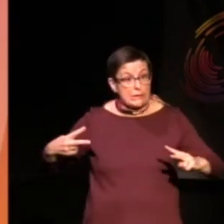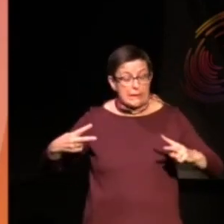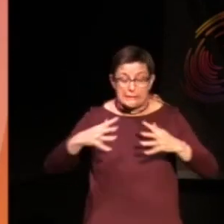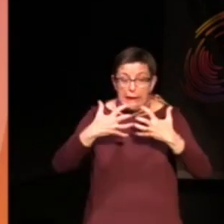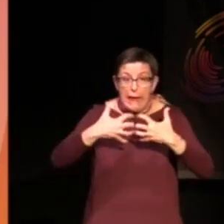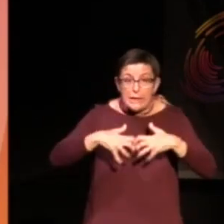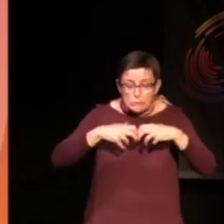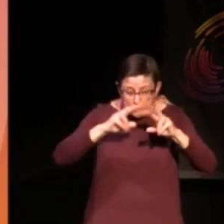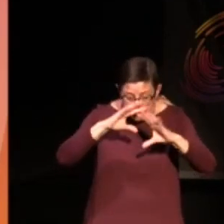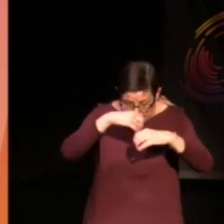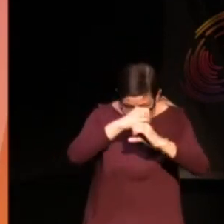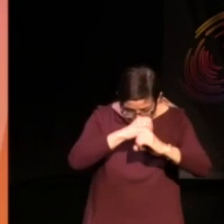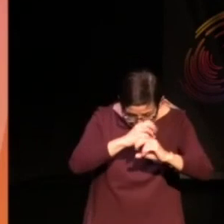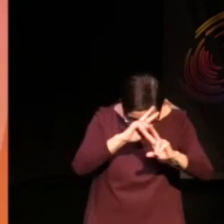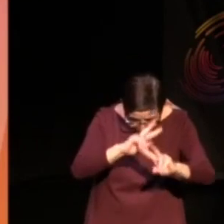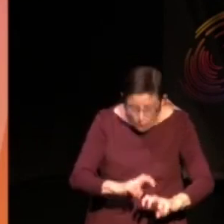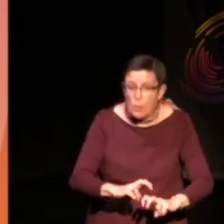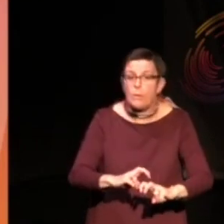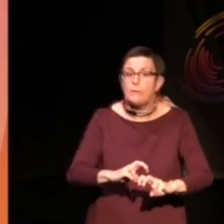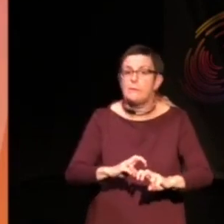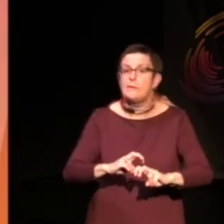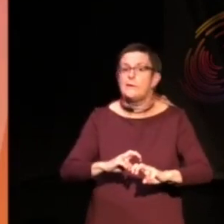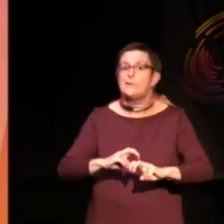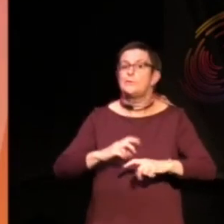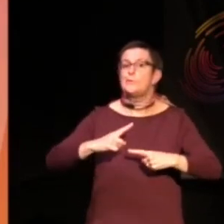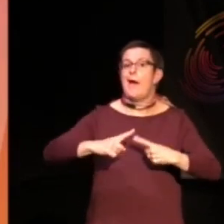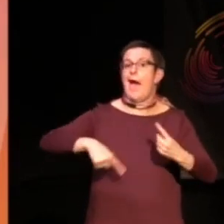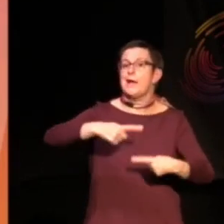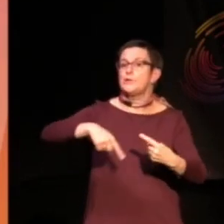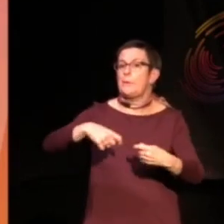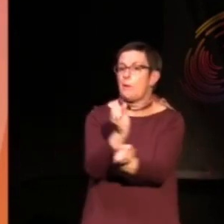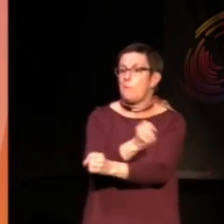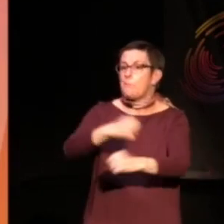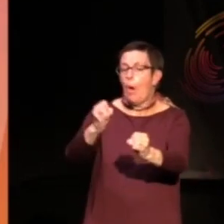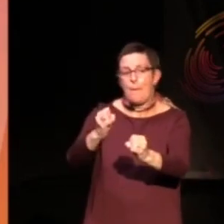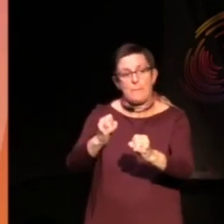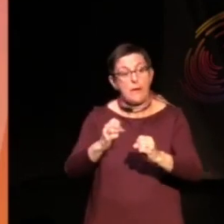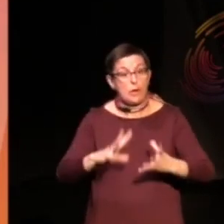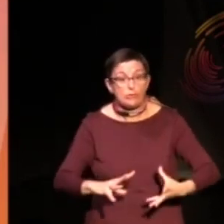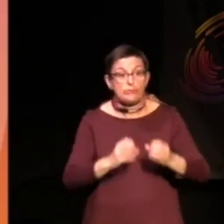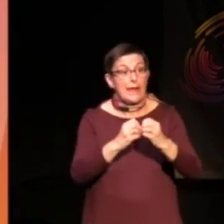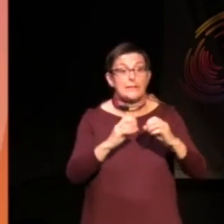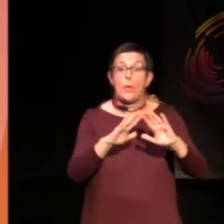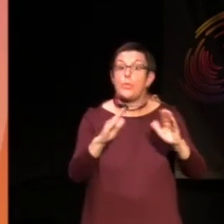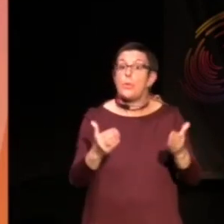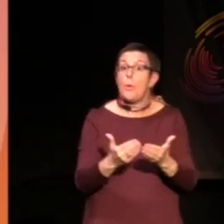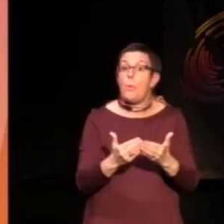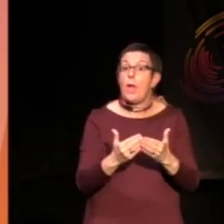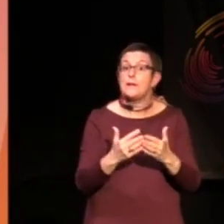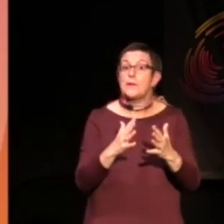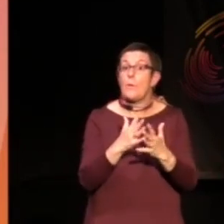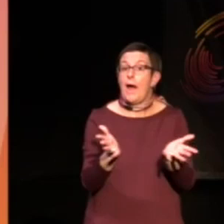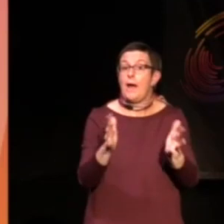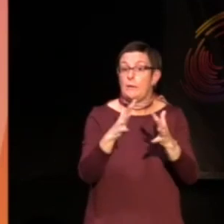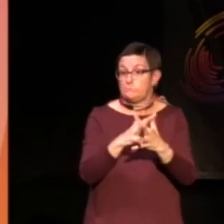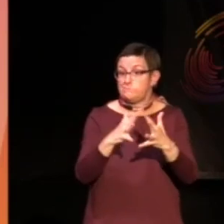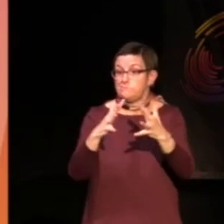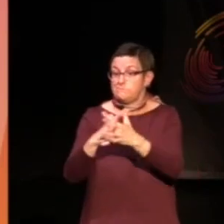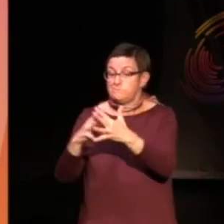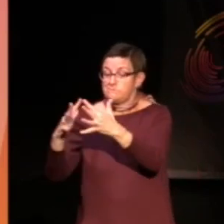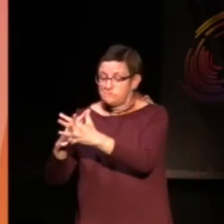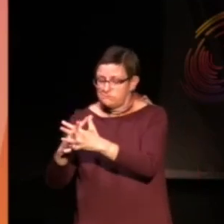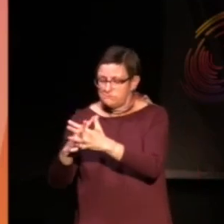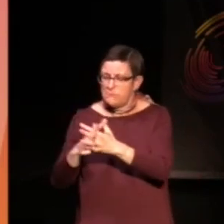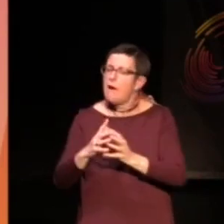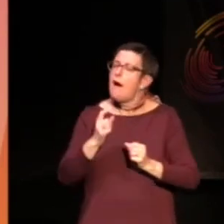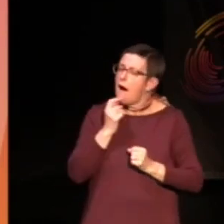atomic bomb to the World Wide Web. There was no other fiction writer who saw into the future of humankind